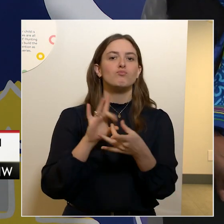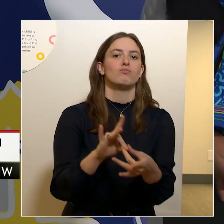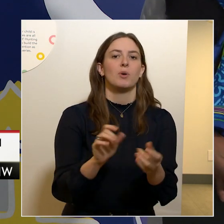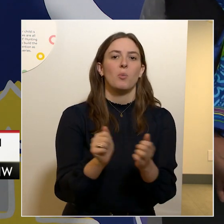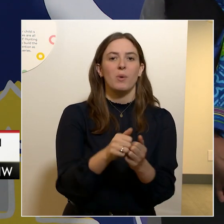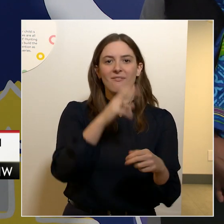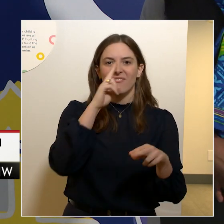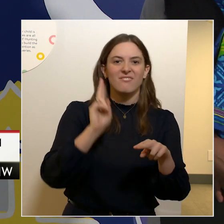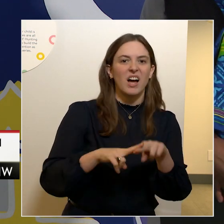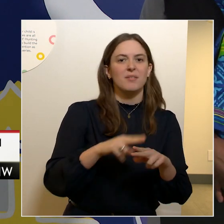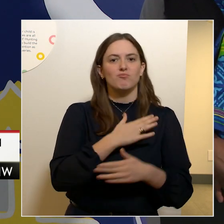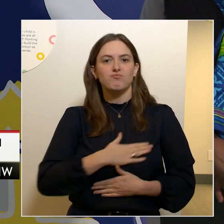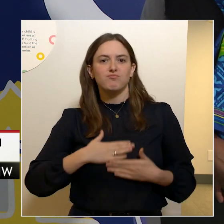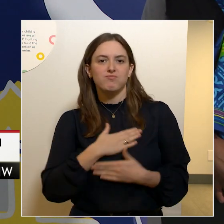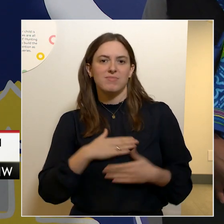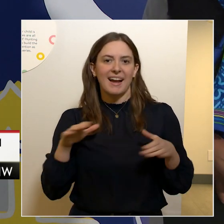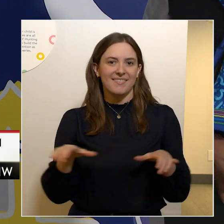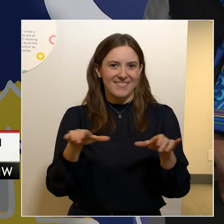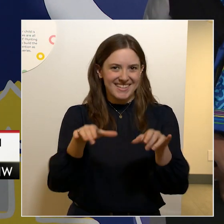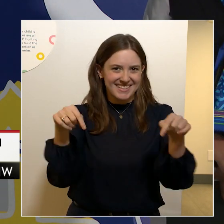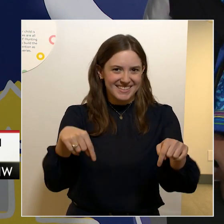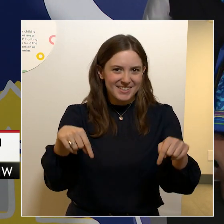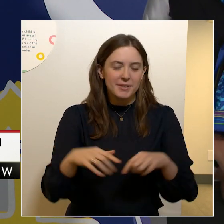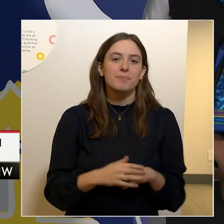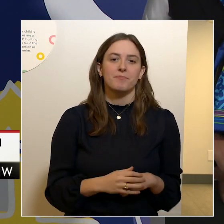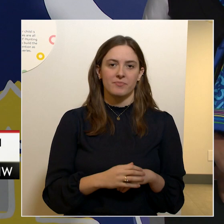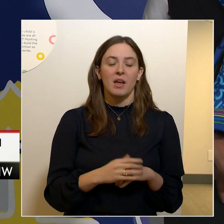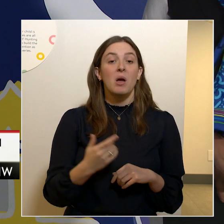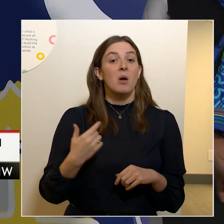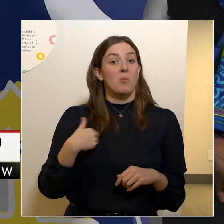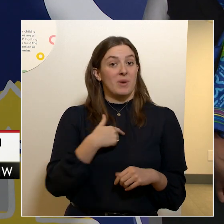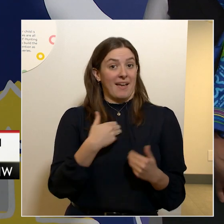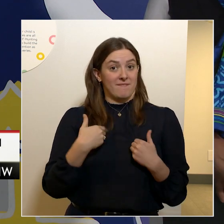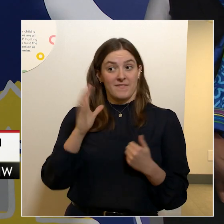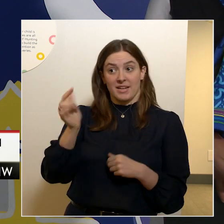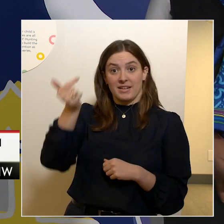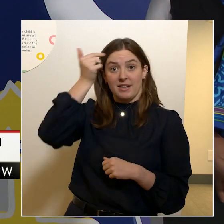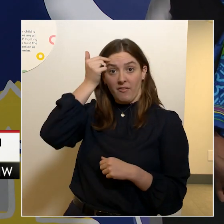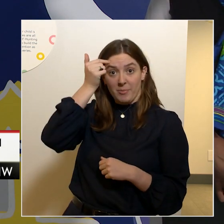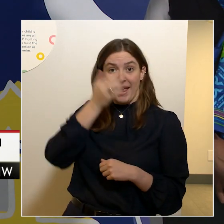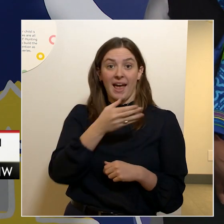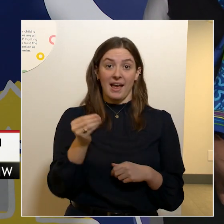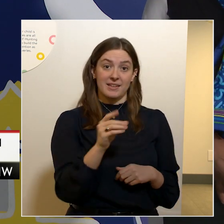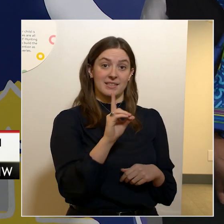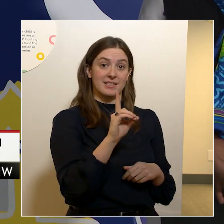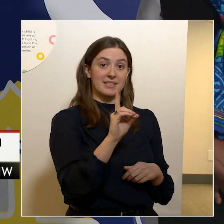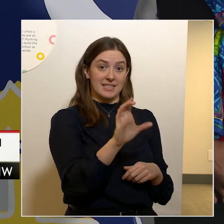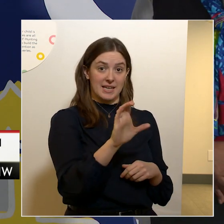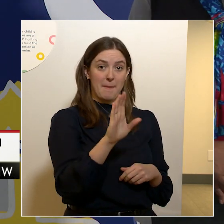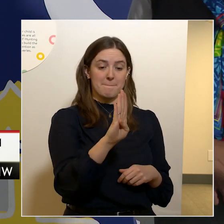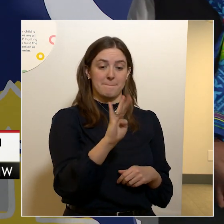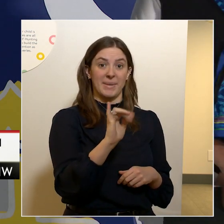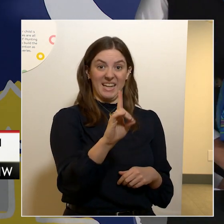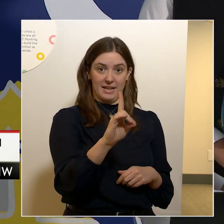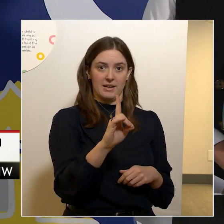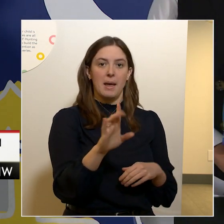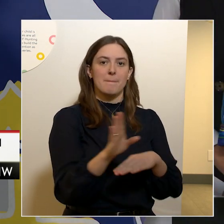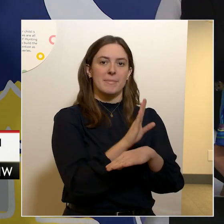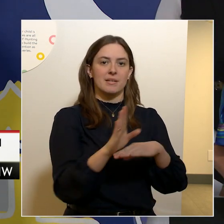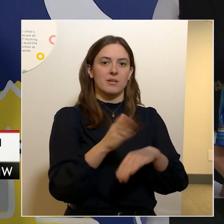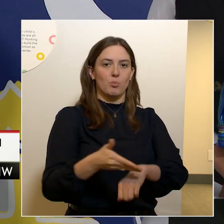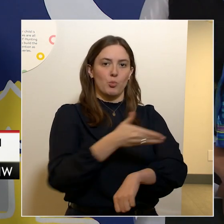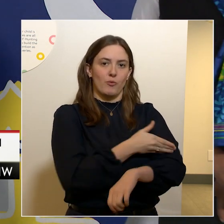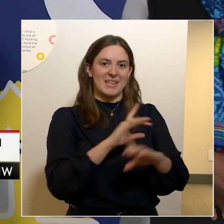enriching activities. So we're working across government and also with the Downtown DC bid, and thank you, Jaron, for being here